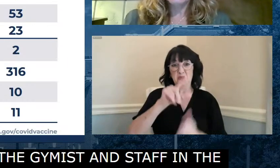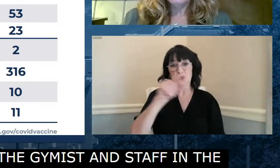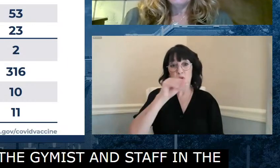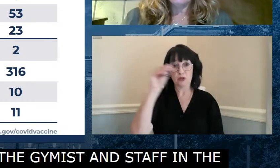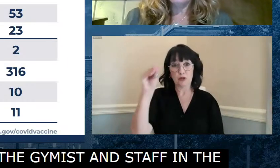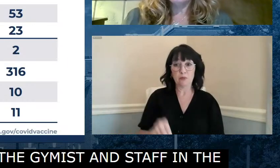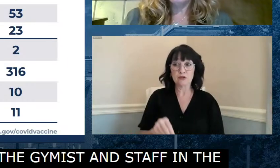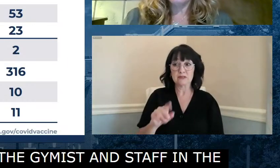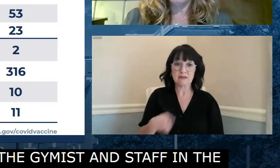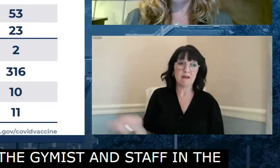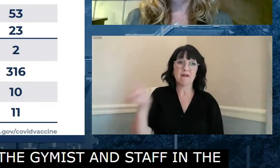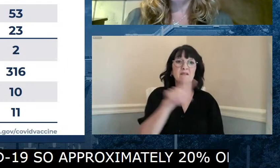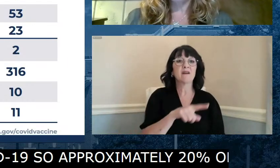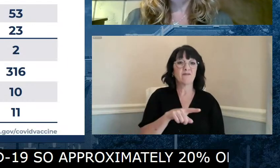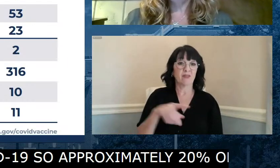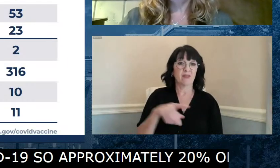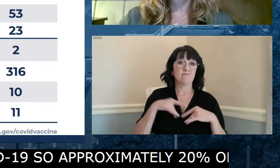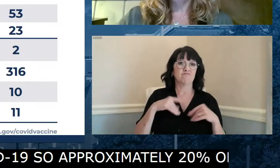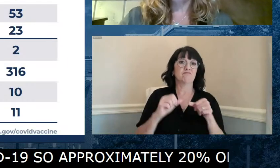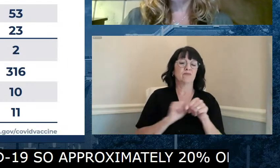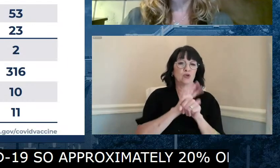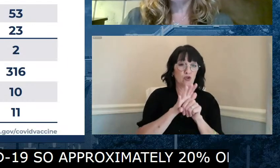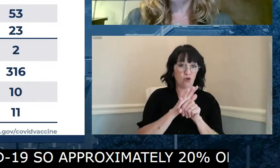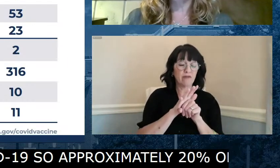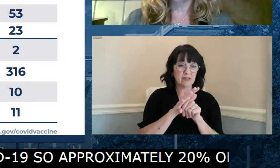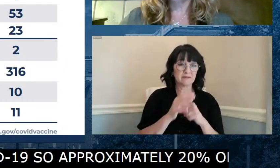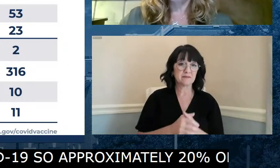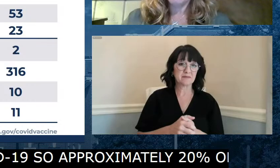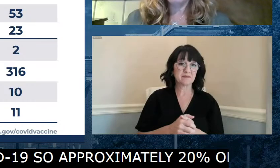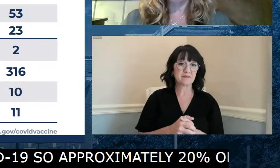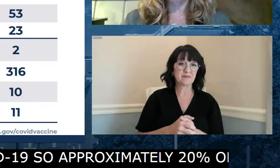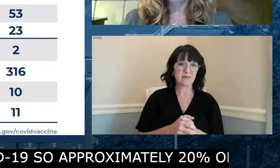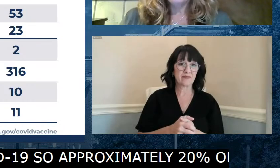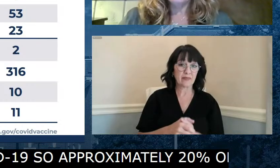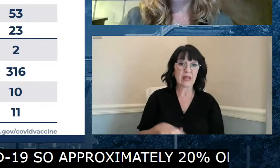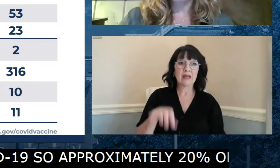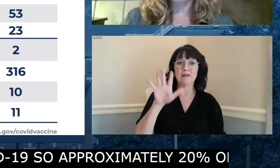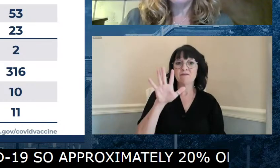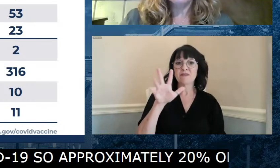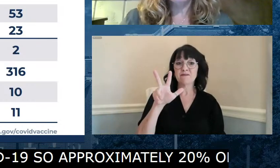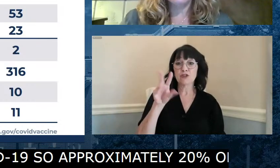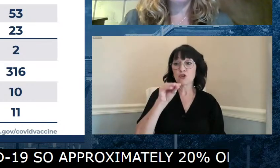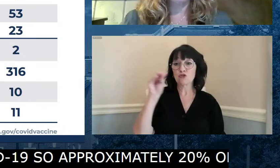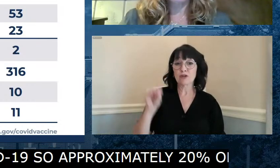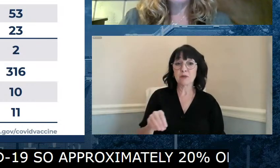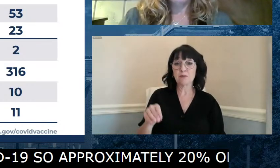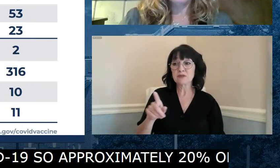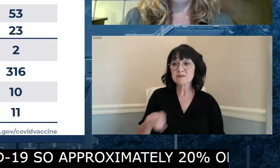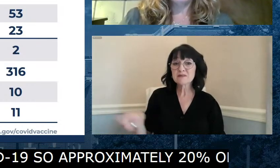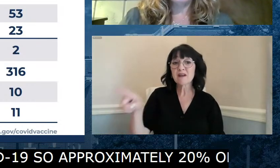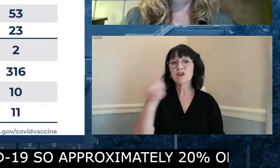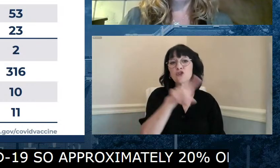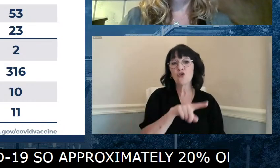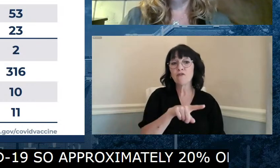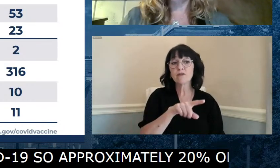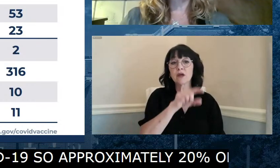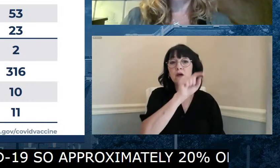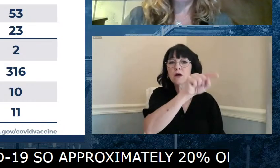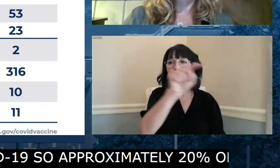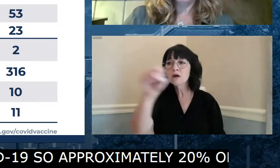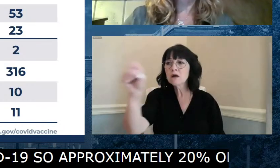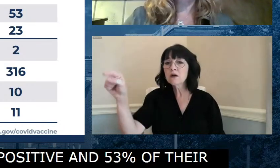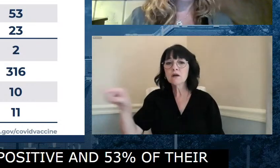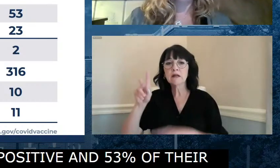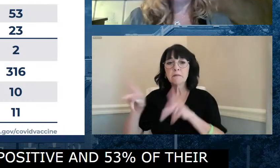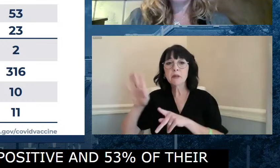positive, and about 53% of their household contacts became infected.